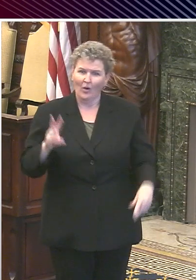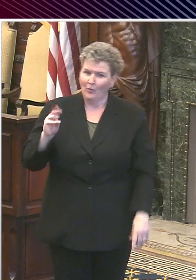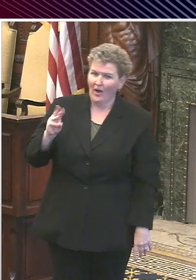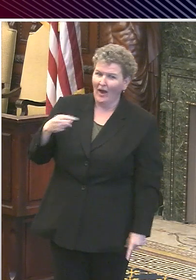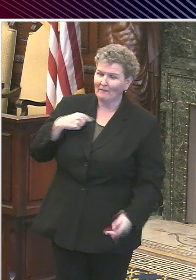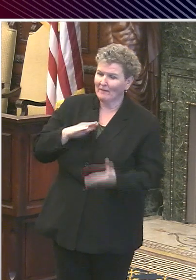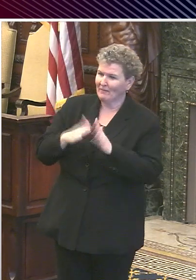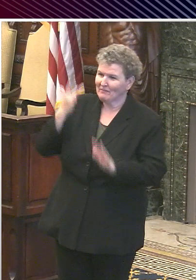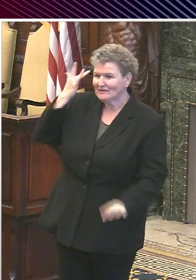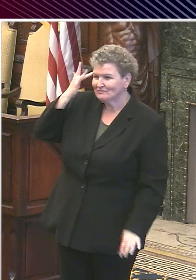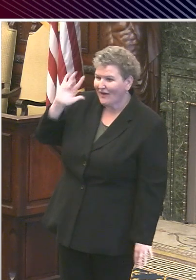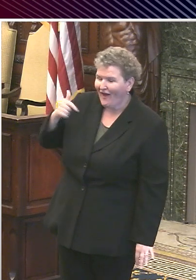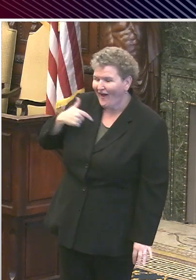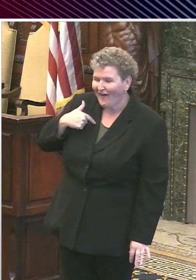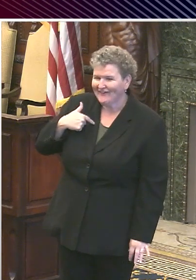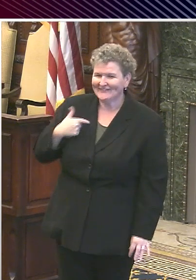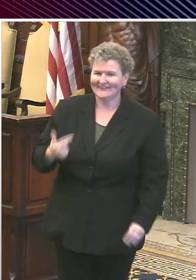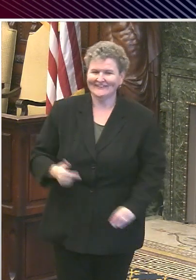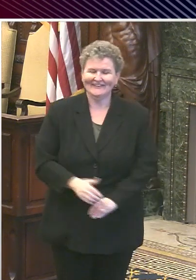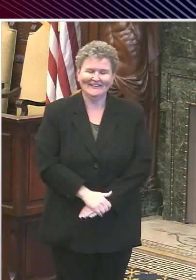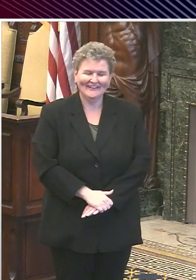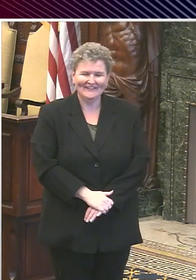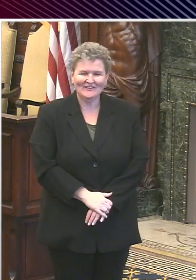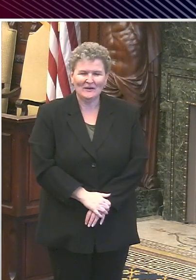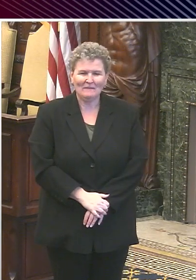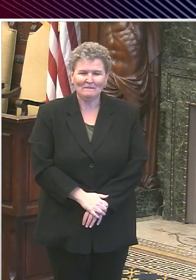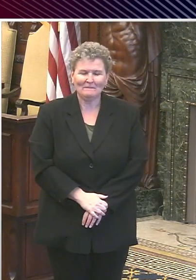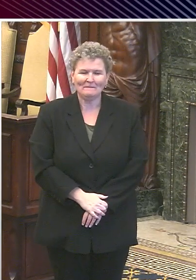smart. Okay. Also,